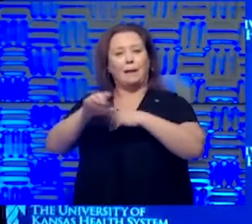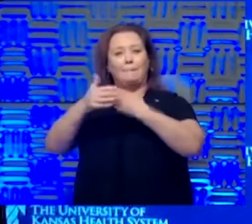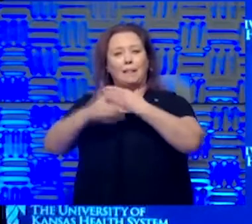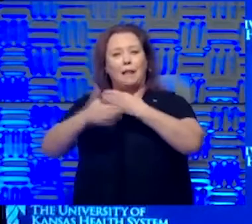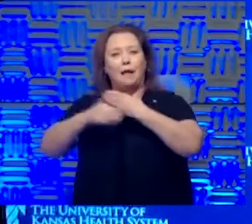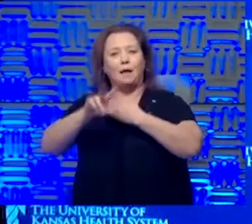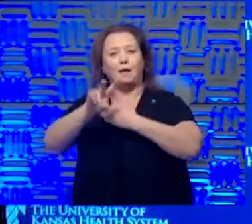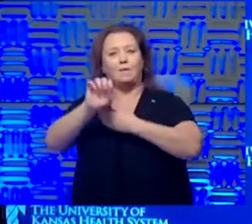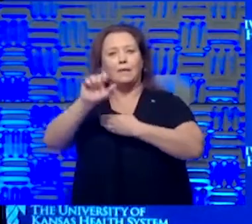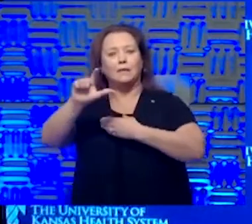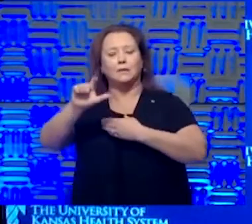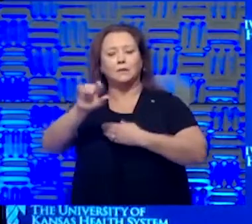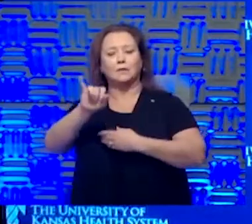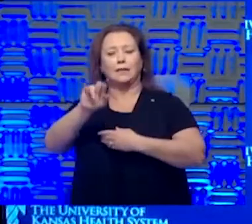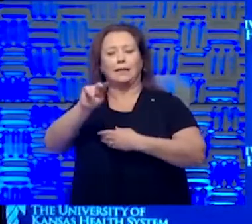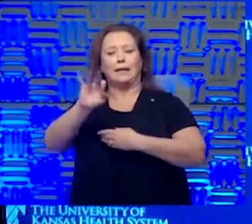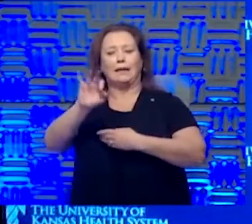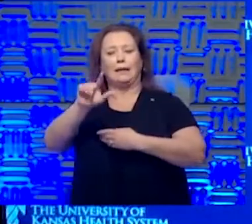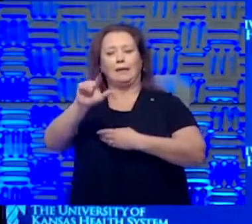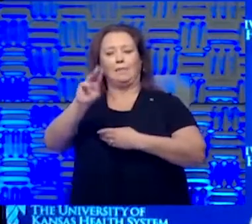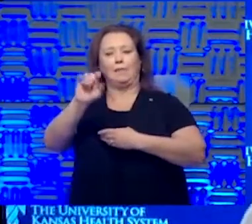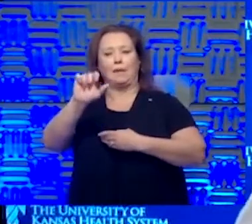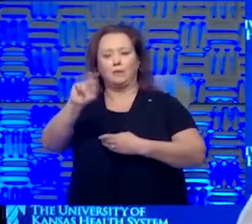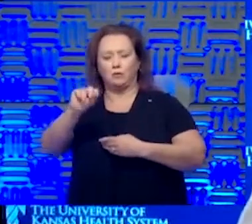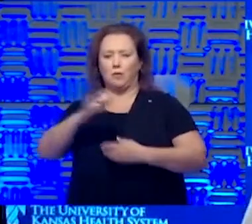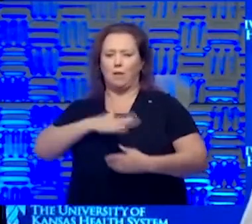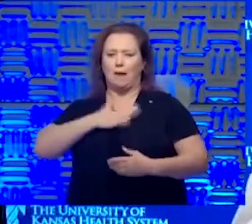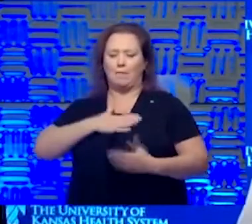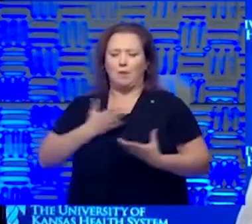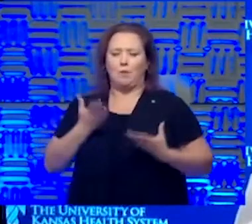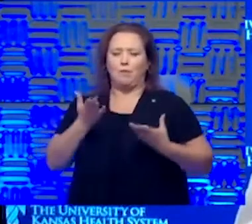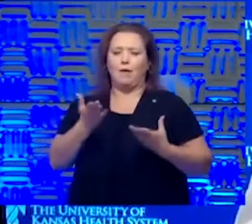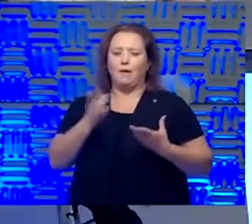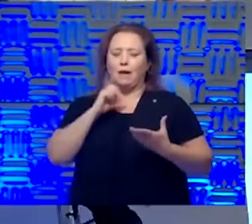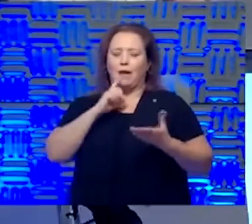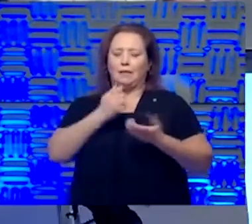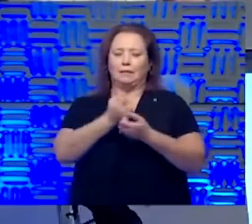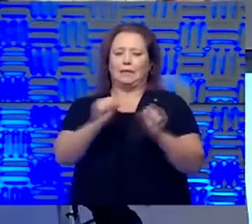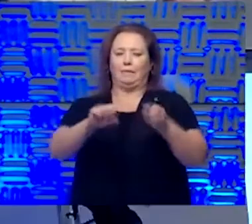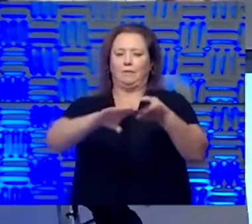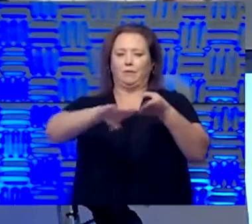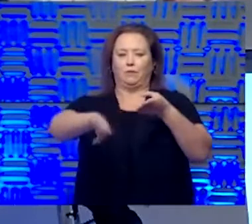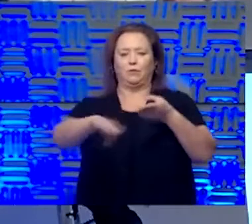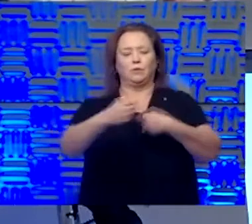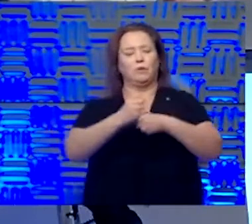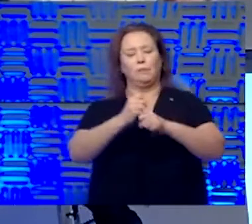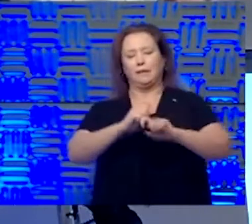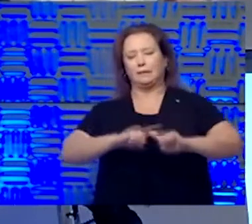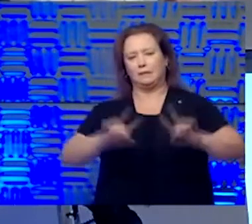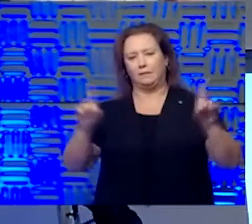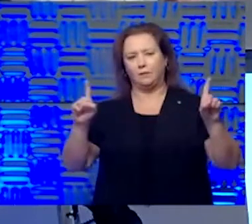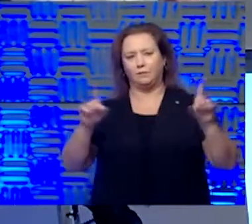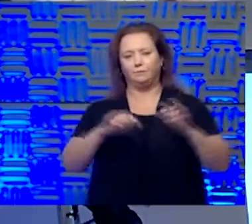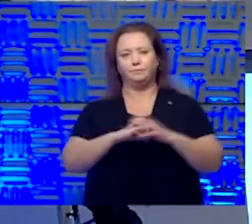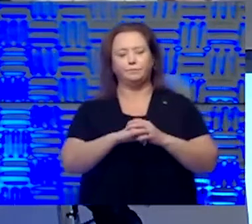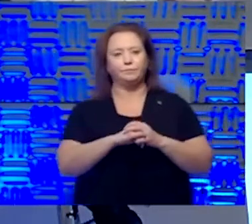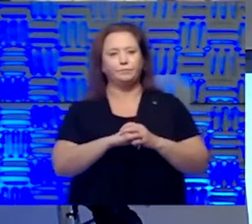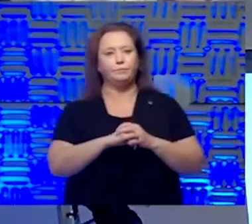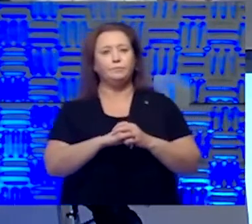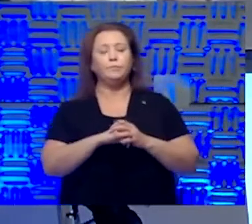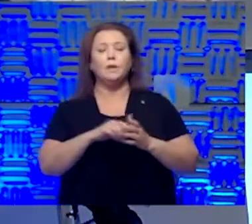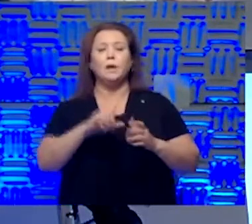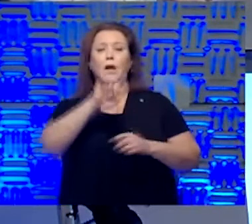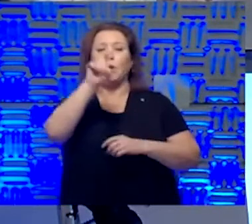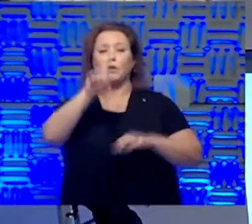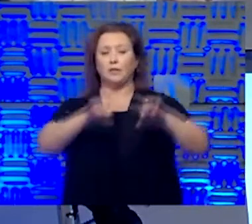that just gave me chills a little bit. Like, thank goodness you were there to help them make sure we had a safe discharge. So it really does make all the difference. We have a question about diversity